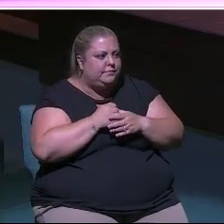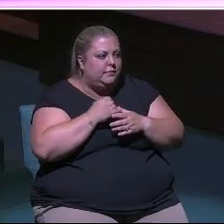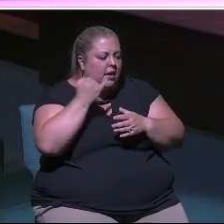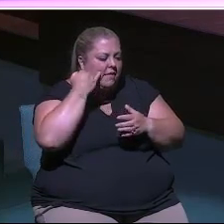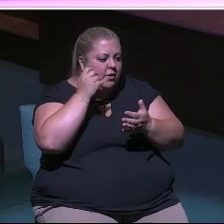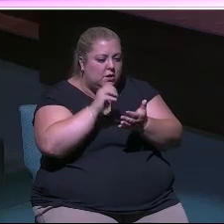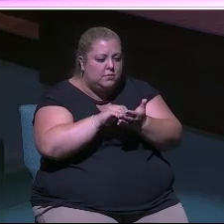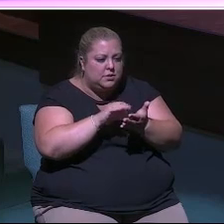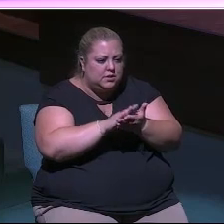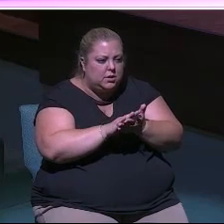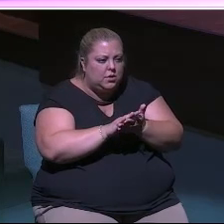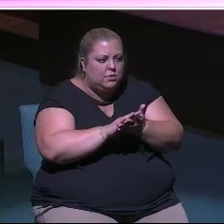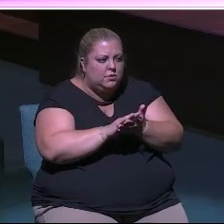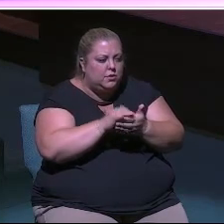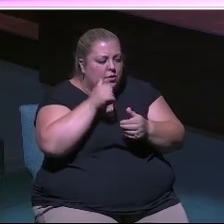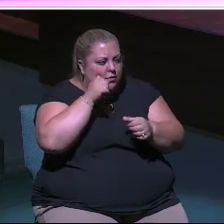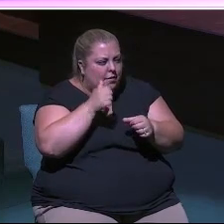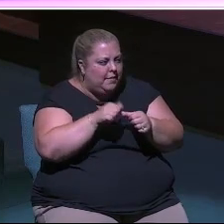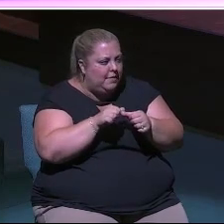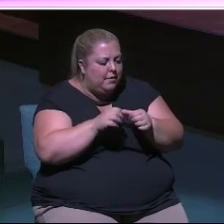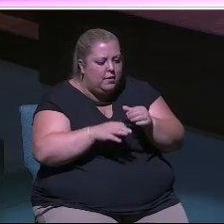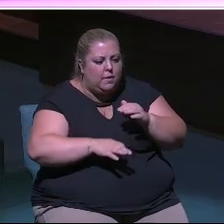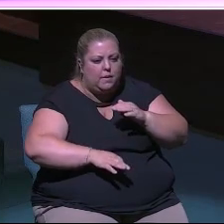this. Mourning is not,